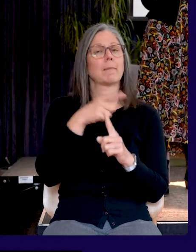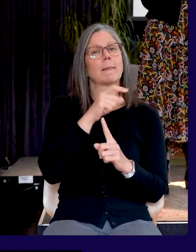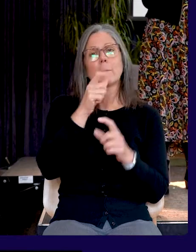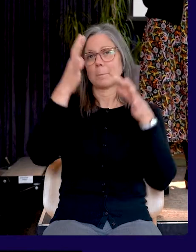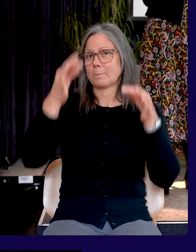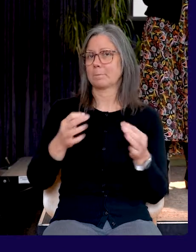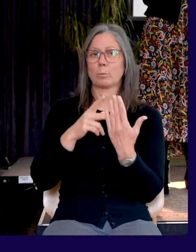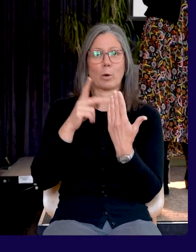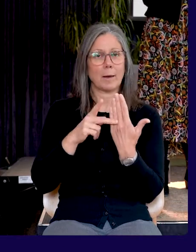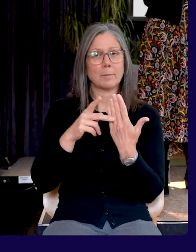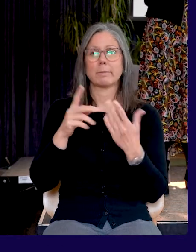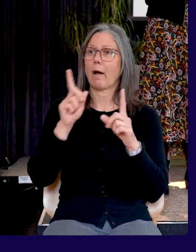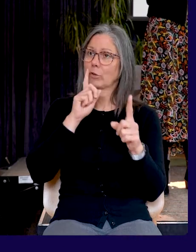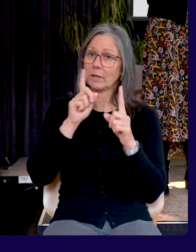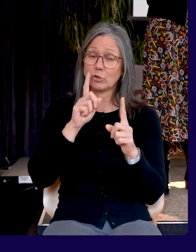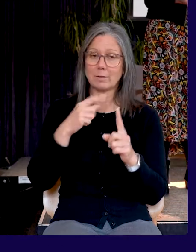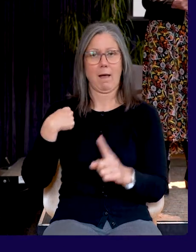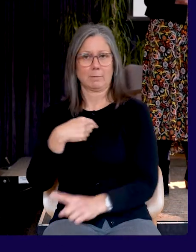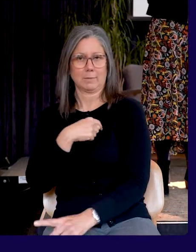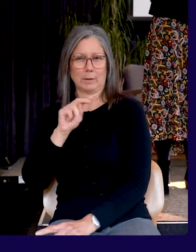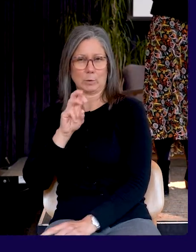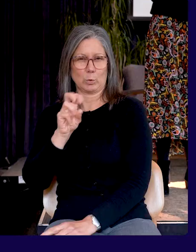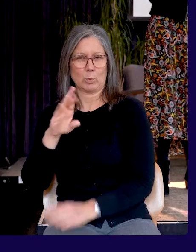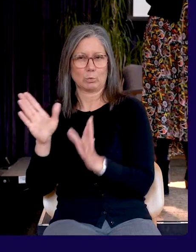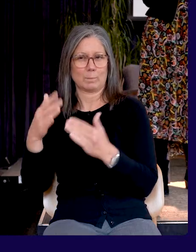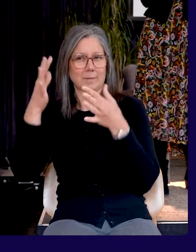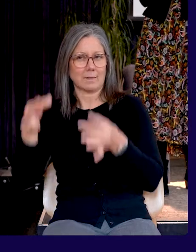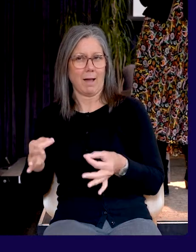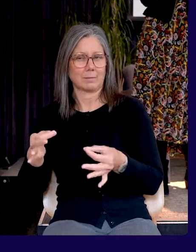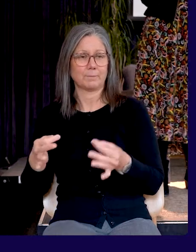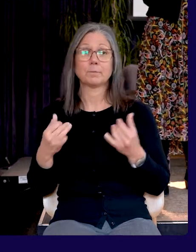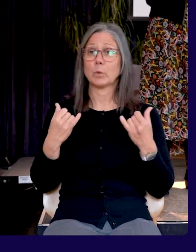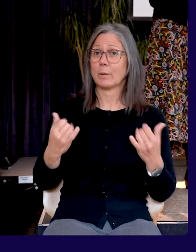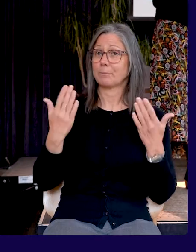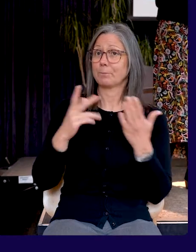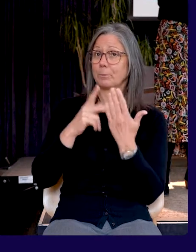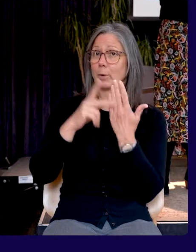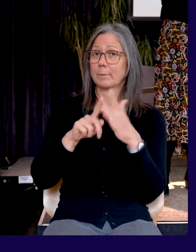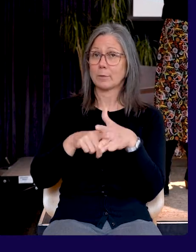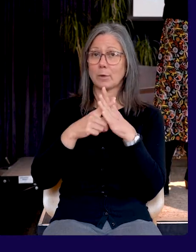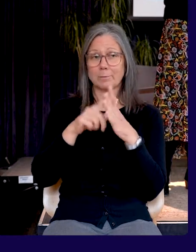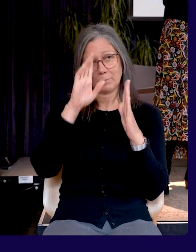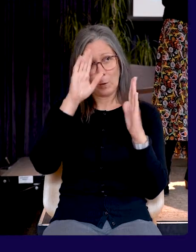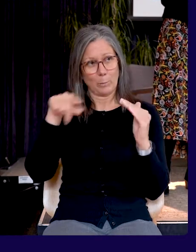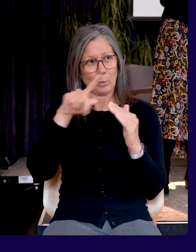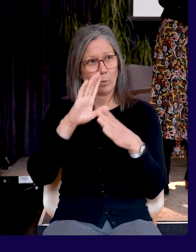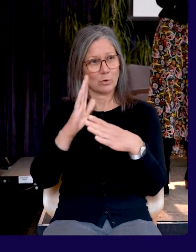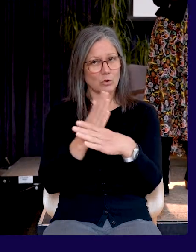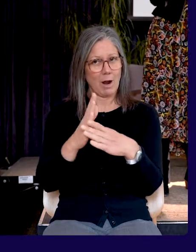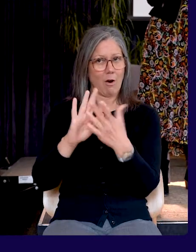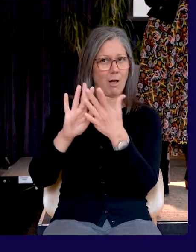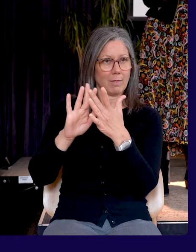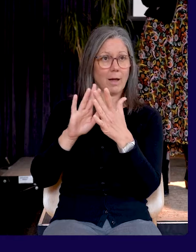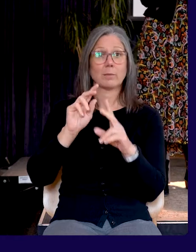programming of the conversations. That's all us and our newsroom. All right, we are going to get into today's program, which we hope you will share online in real time